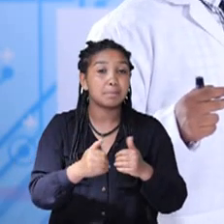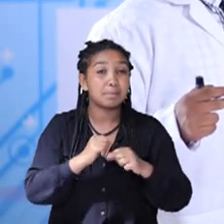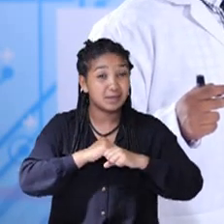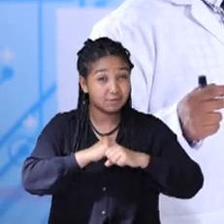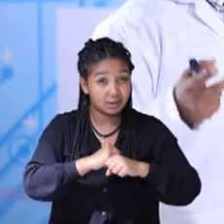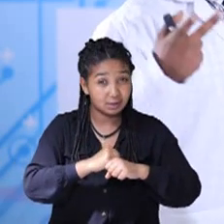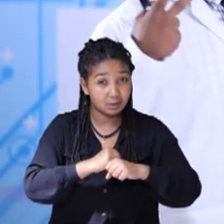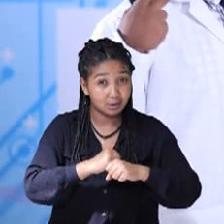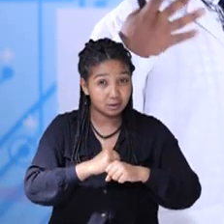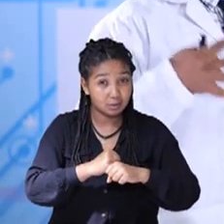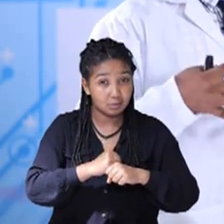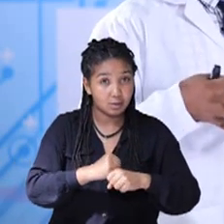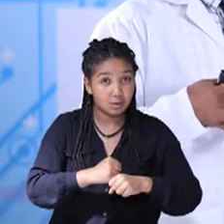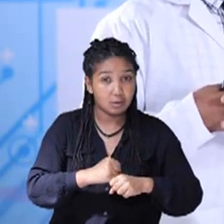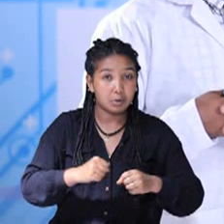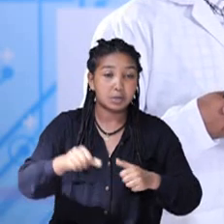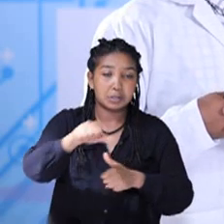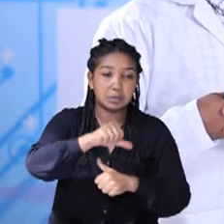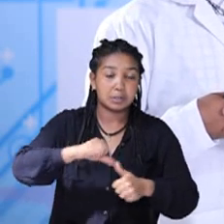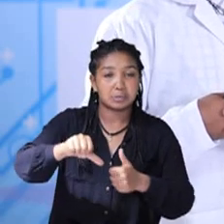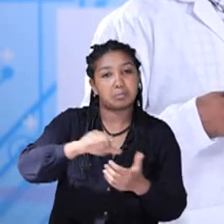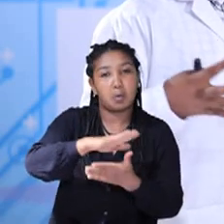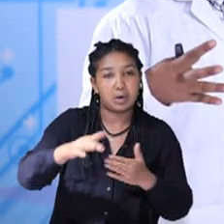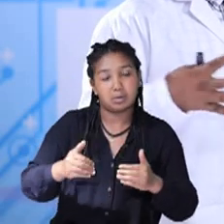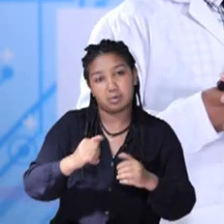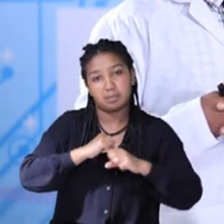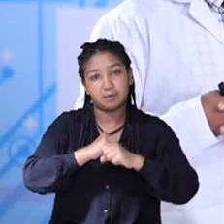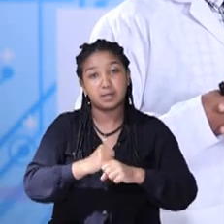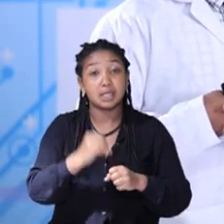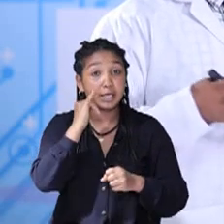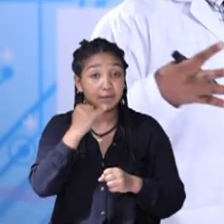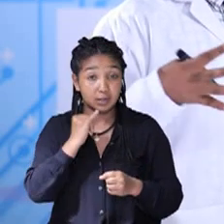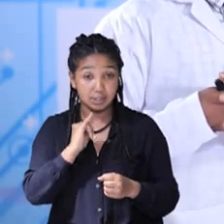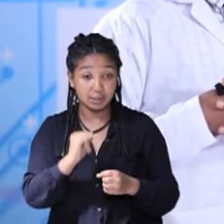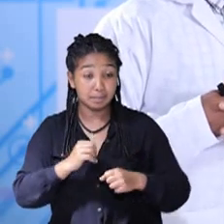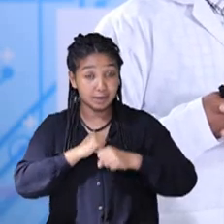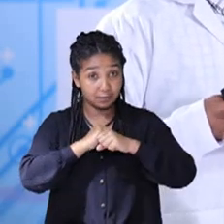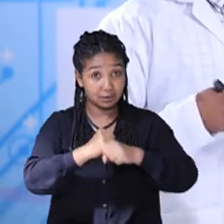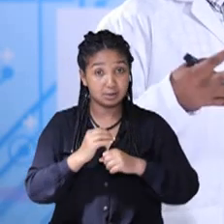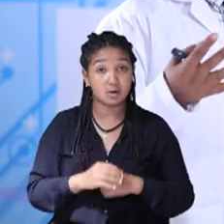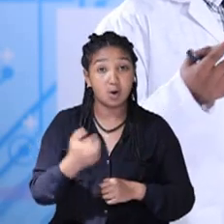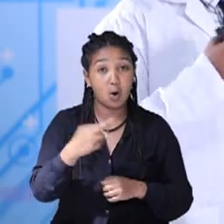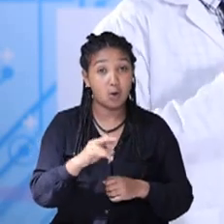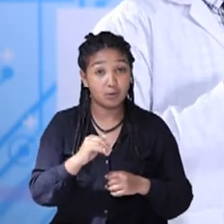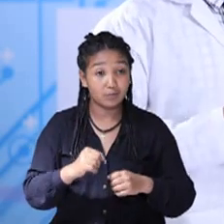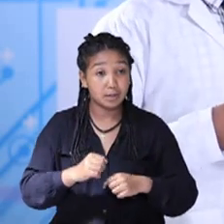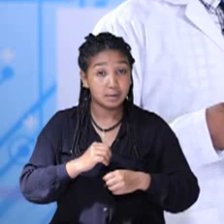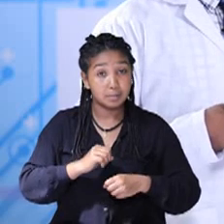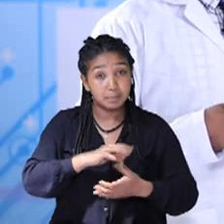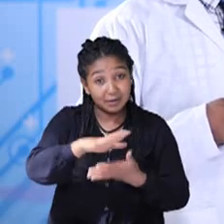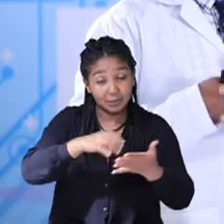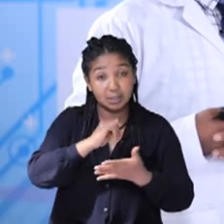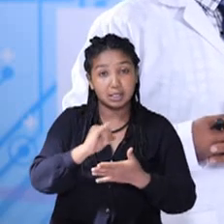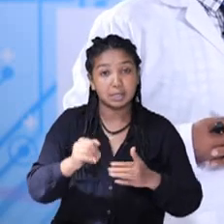prevent breeding each other. So if it is prevented, or if breeding